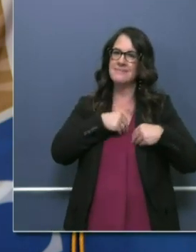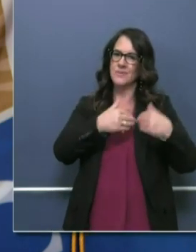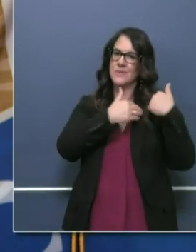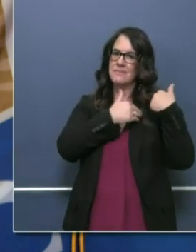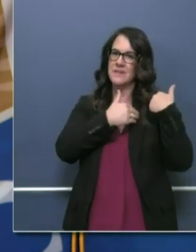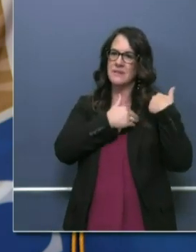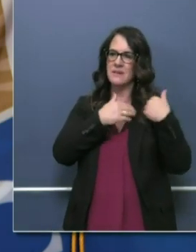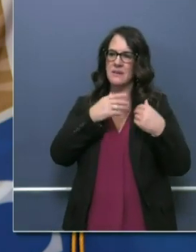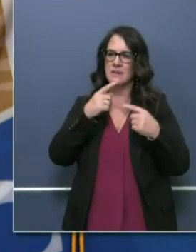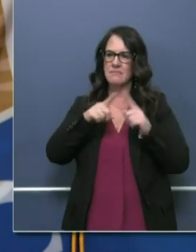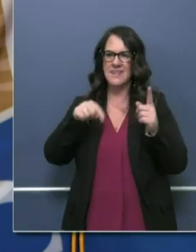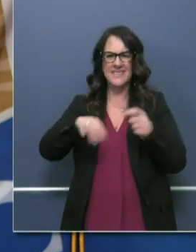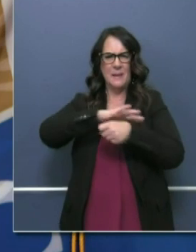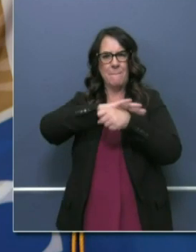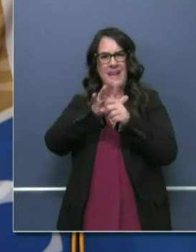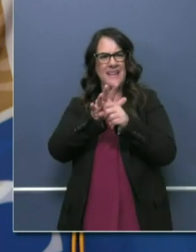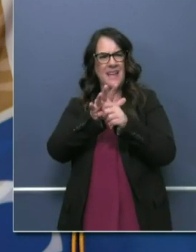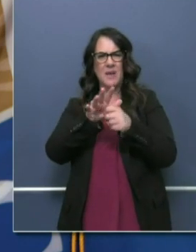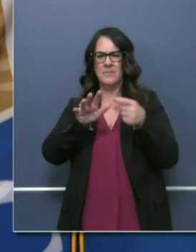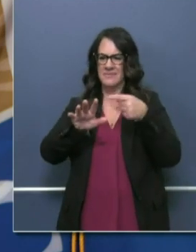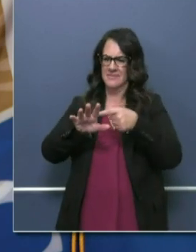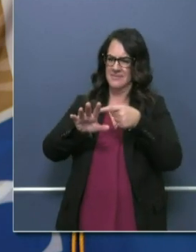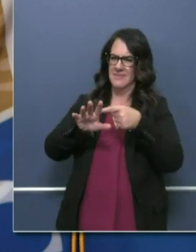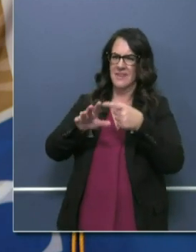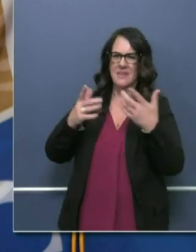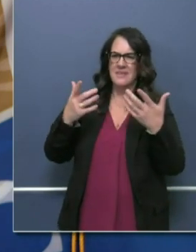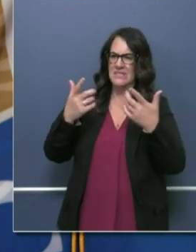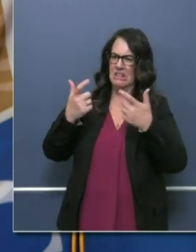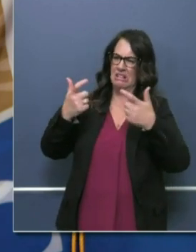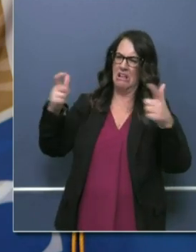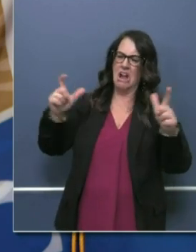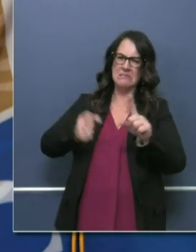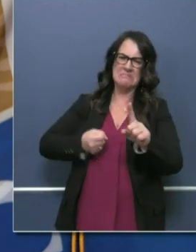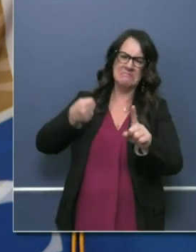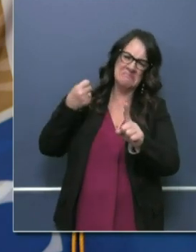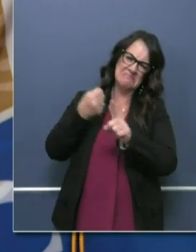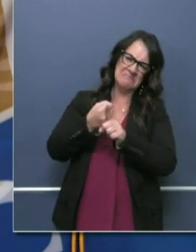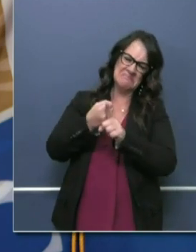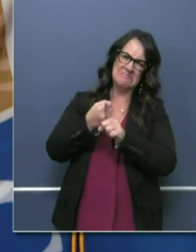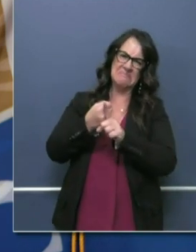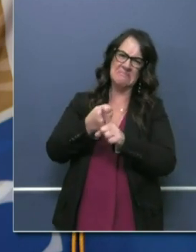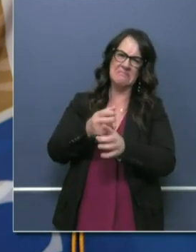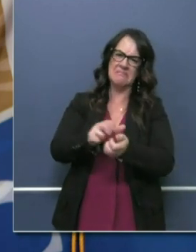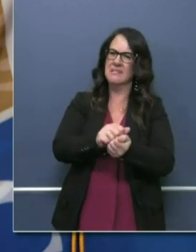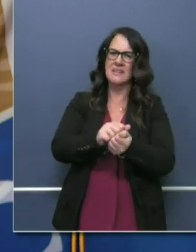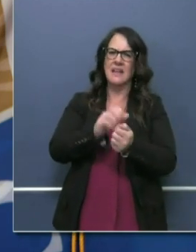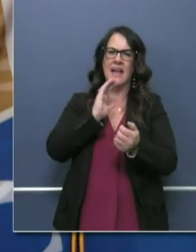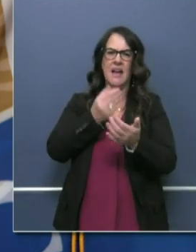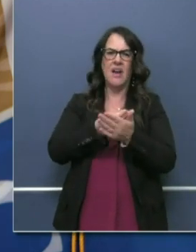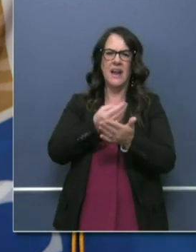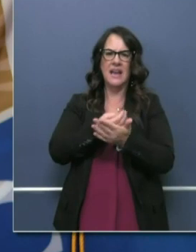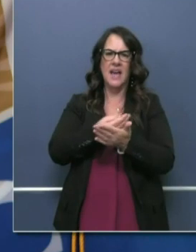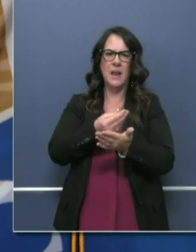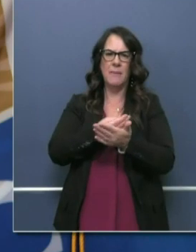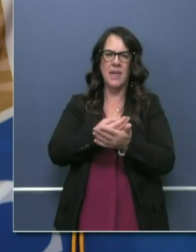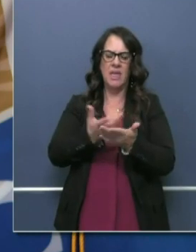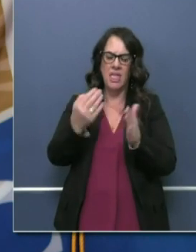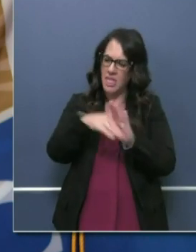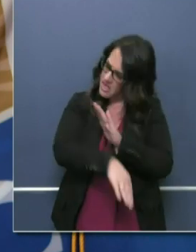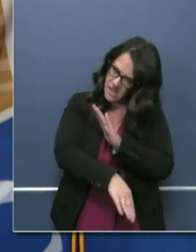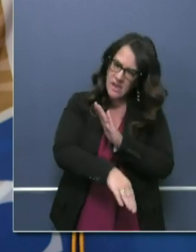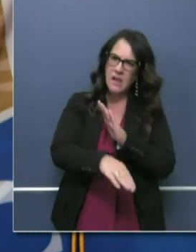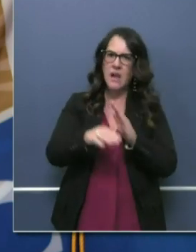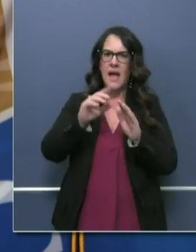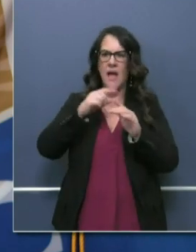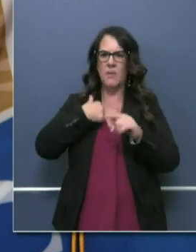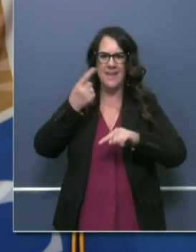bigger than even the state of California. The economic consequences of this pandemic are such that we can't